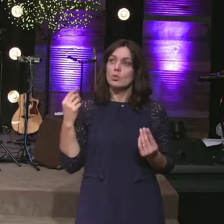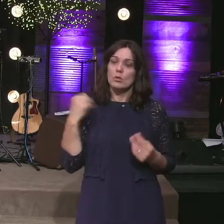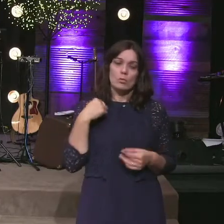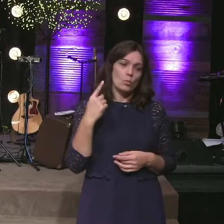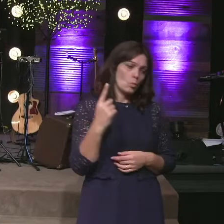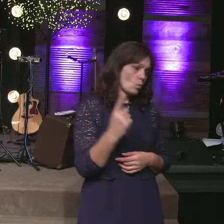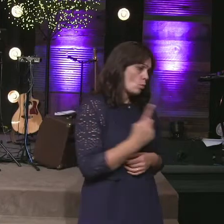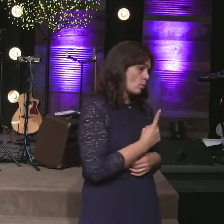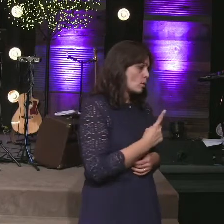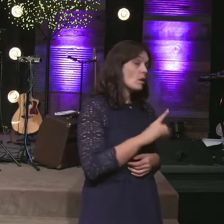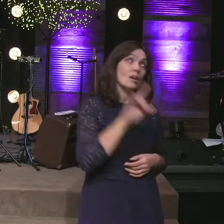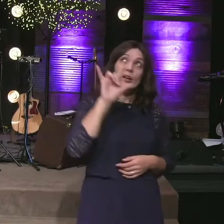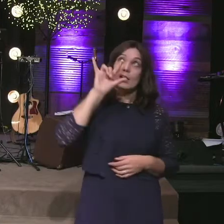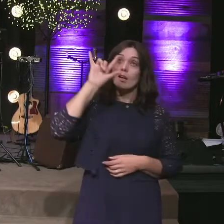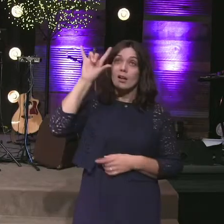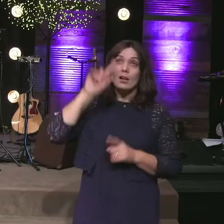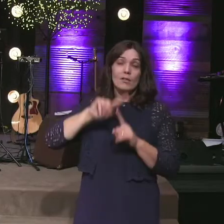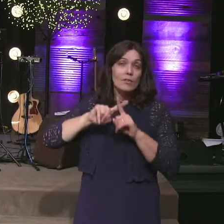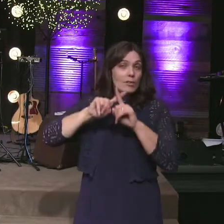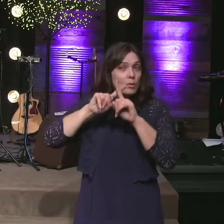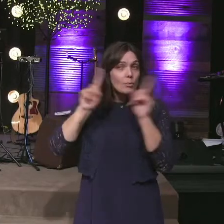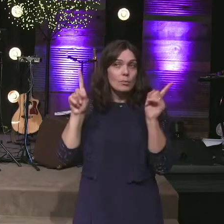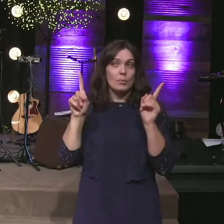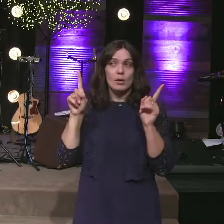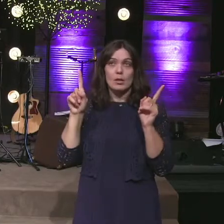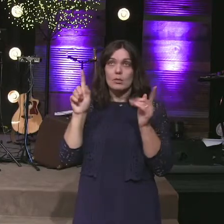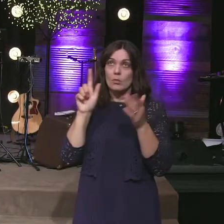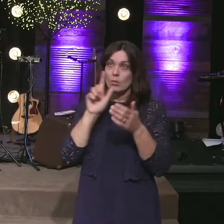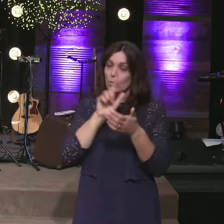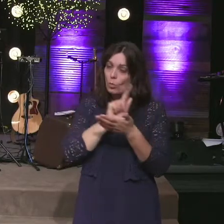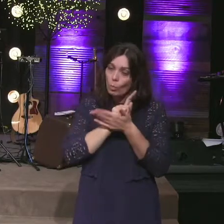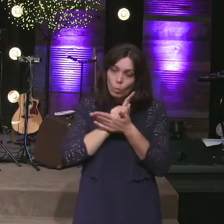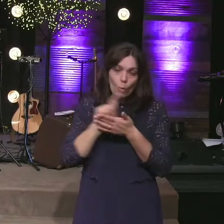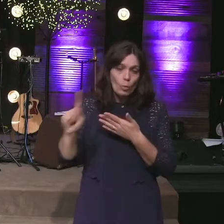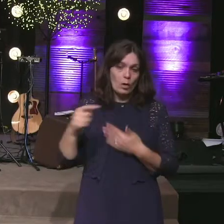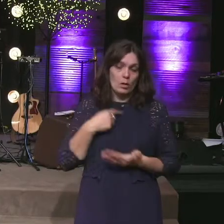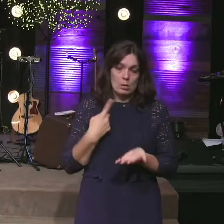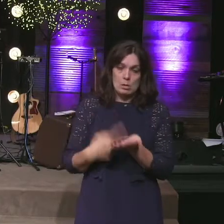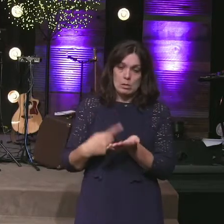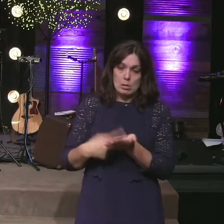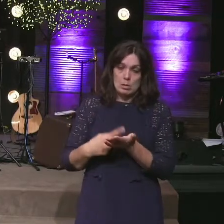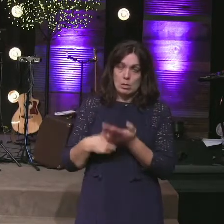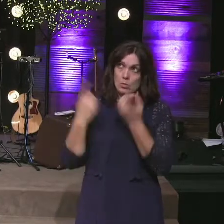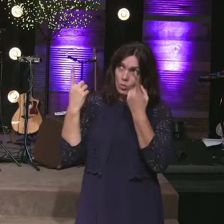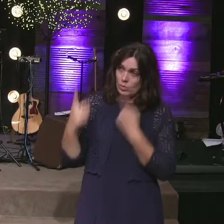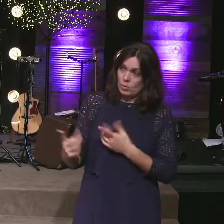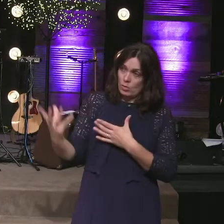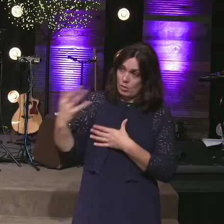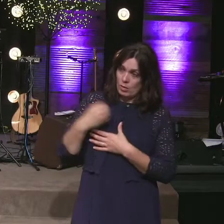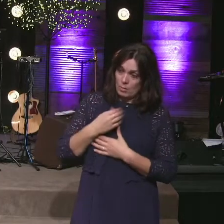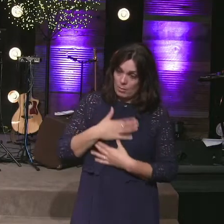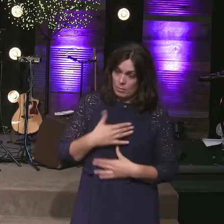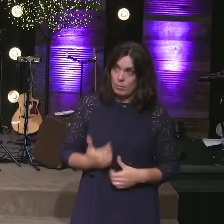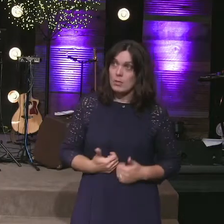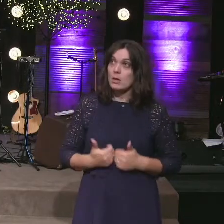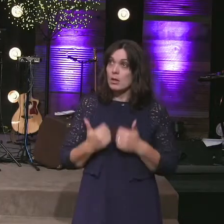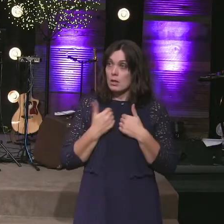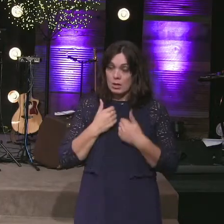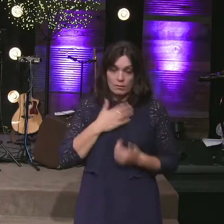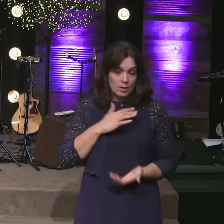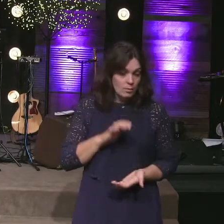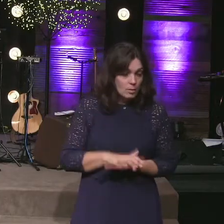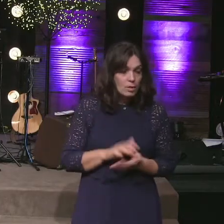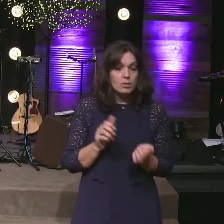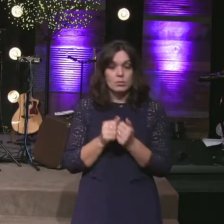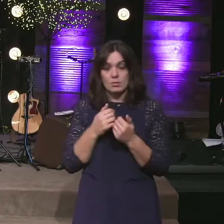you, but I would spend all week talking to God about what's going on in my life, in my marriage, with my kids,